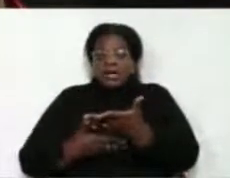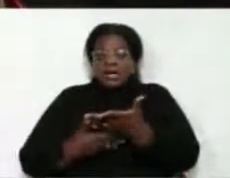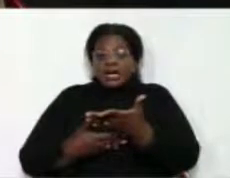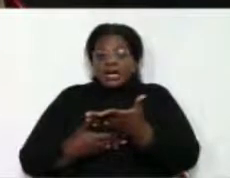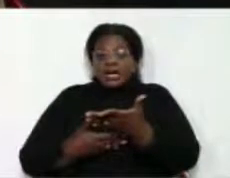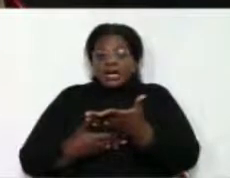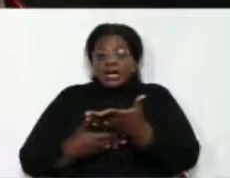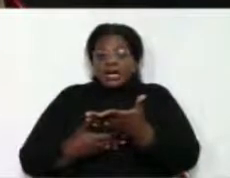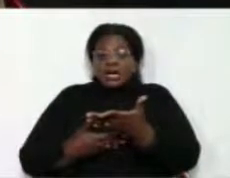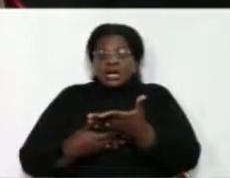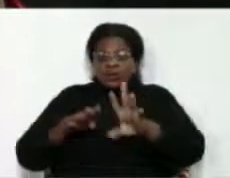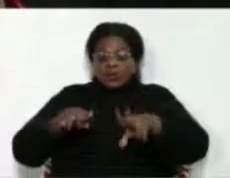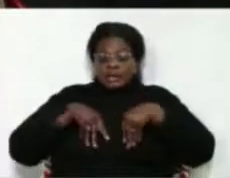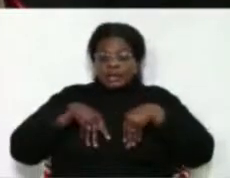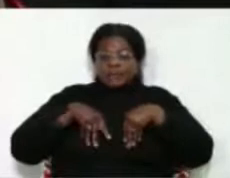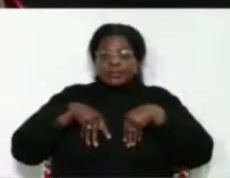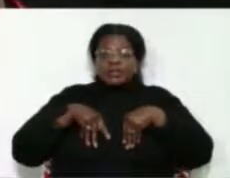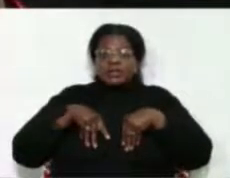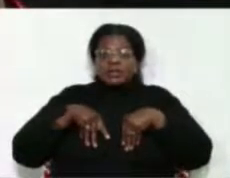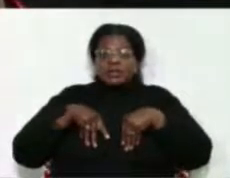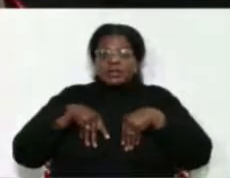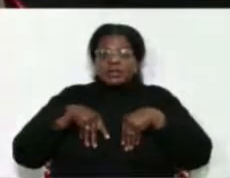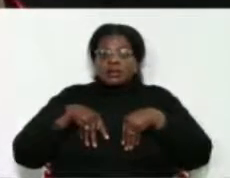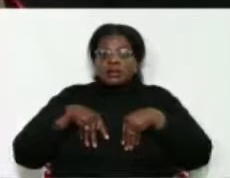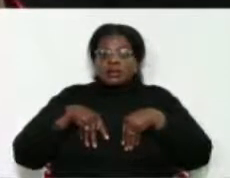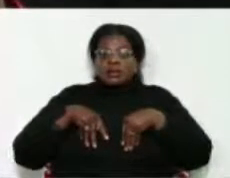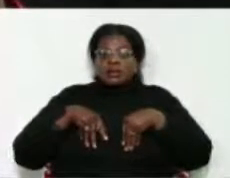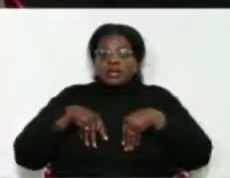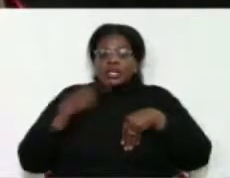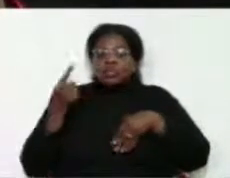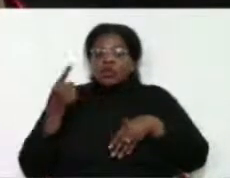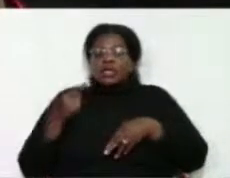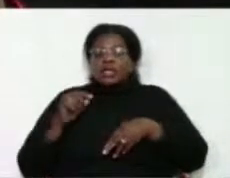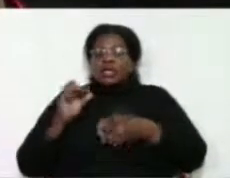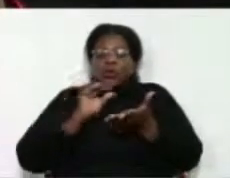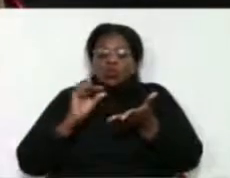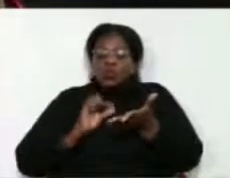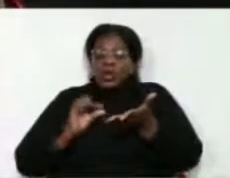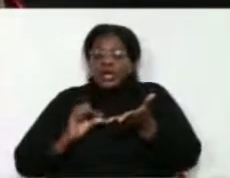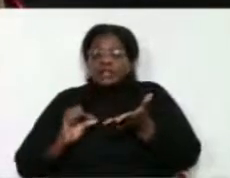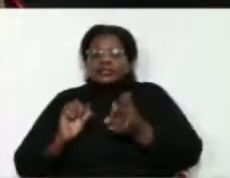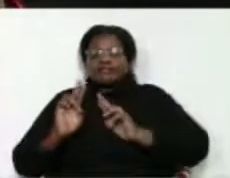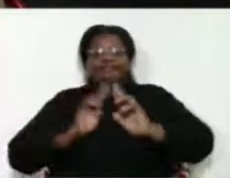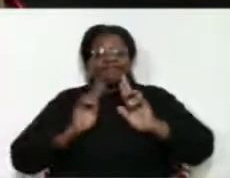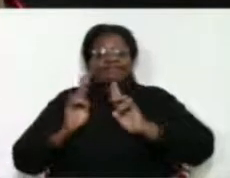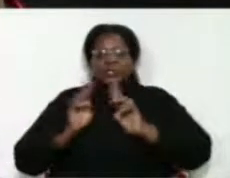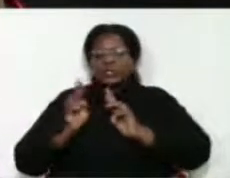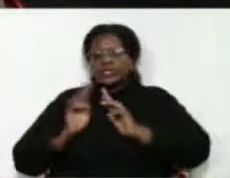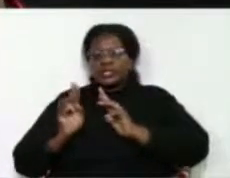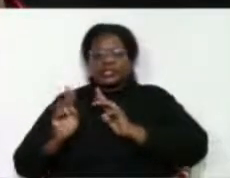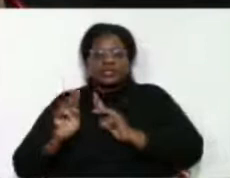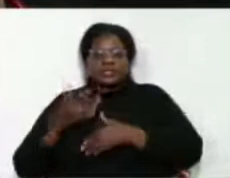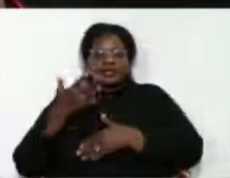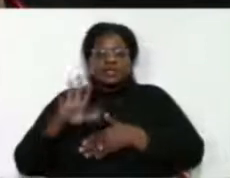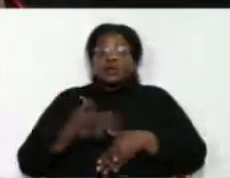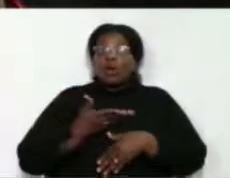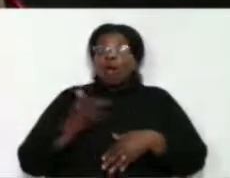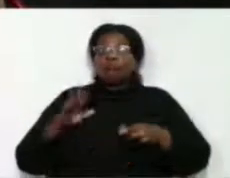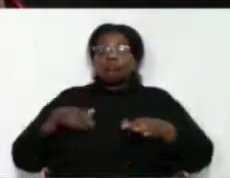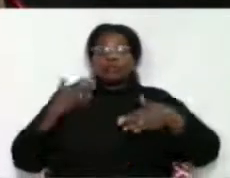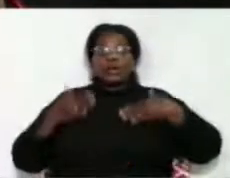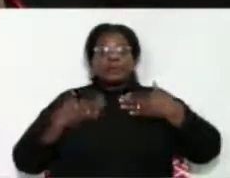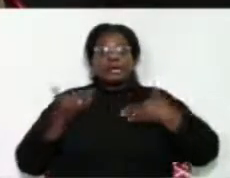we didn't put it on paper, it's just a word of mouth that, let's partner up, let's do business, and we're all excited. Now problems